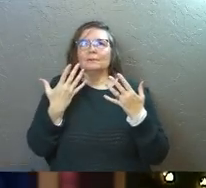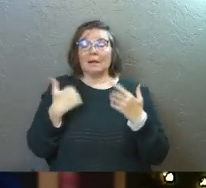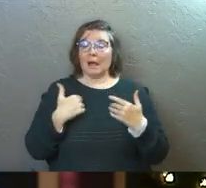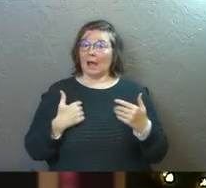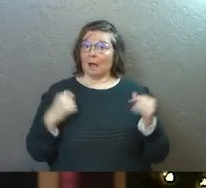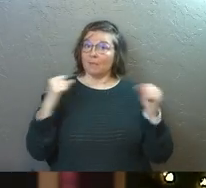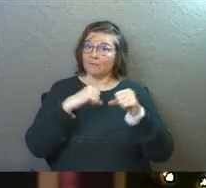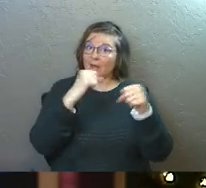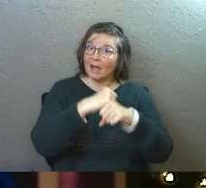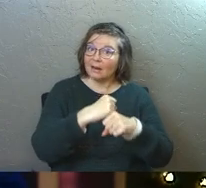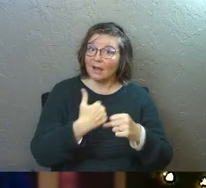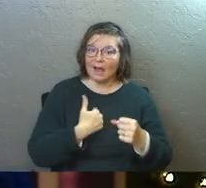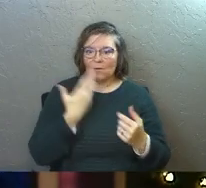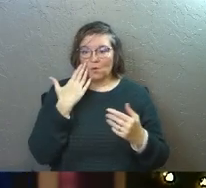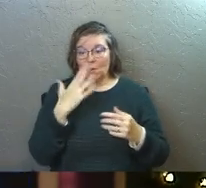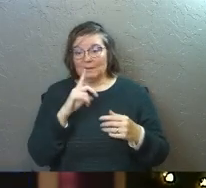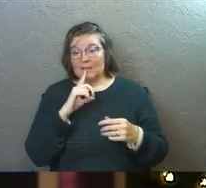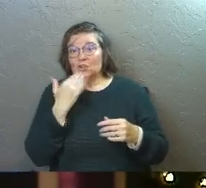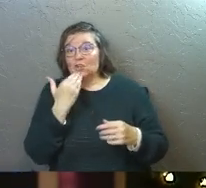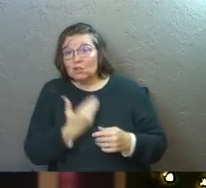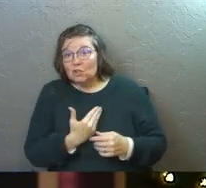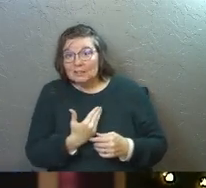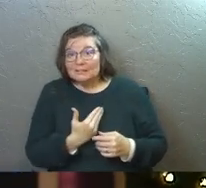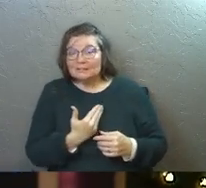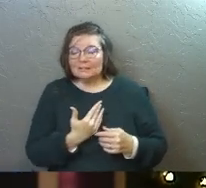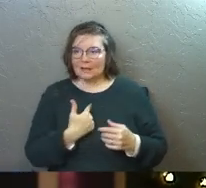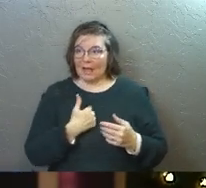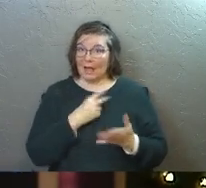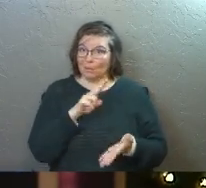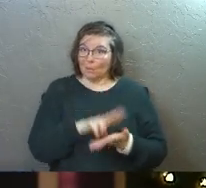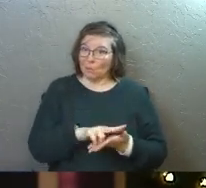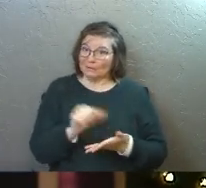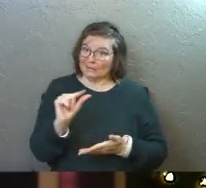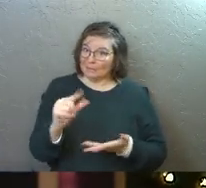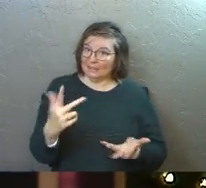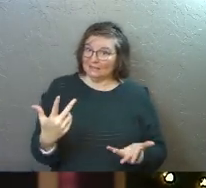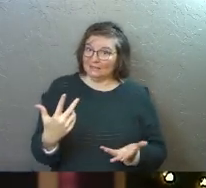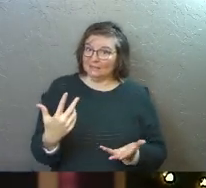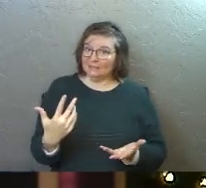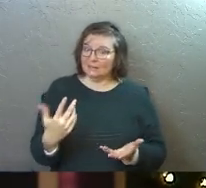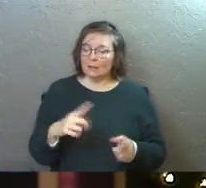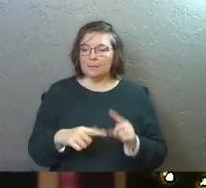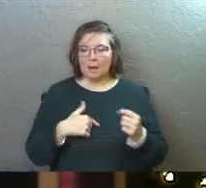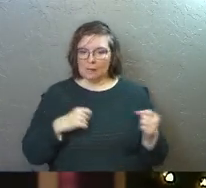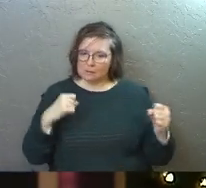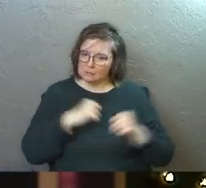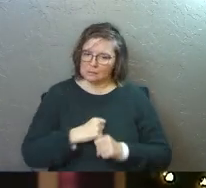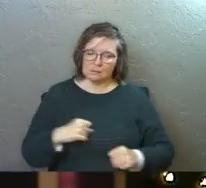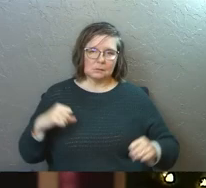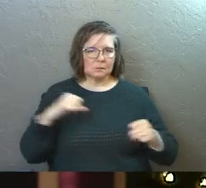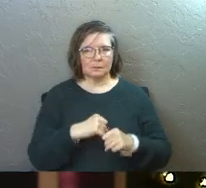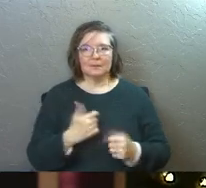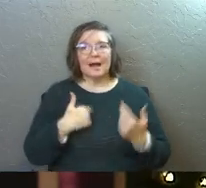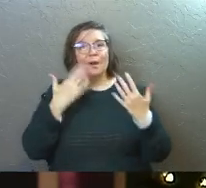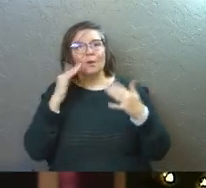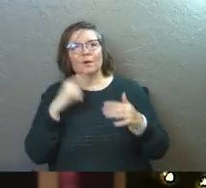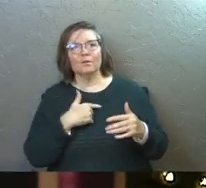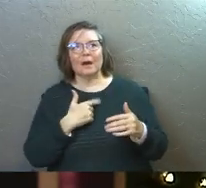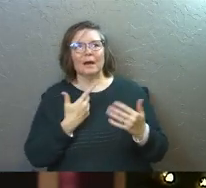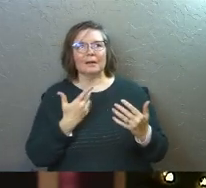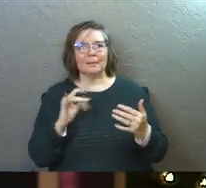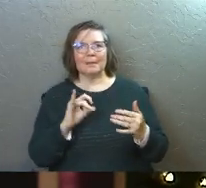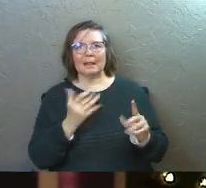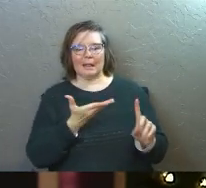like, I'm fighting. I don't know if it's necessarily a good fight. You know what I mean? I'm losing a little bit, but I'm fighting. I don't know if I can